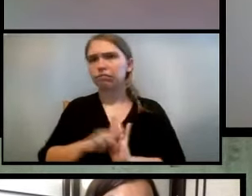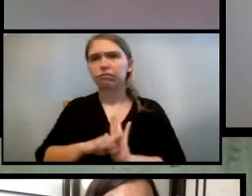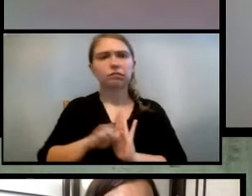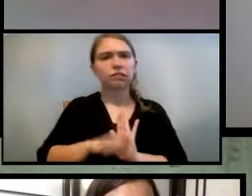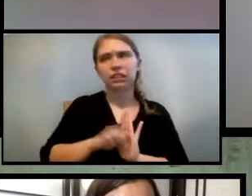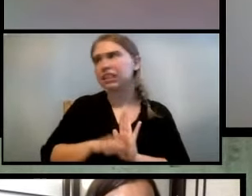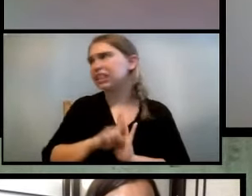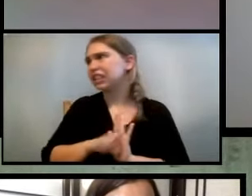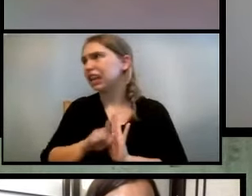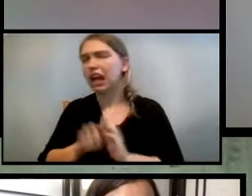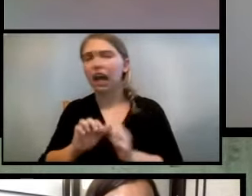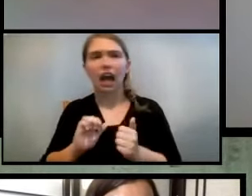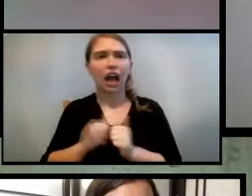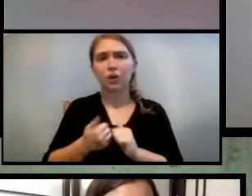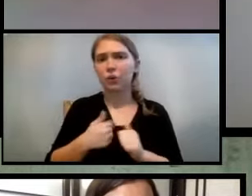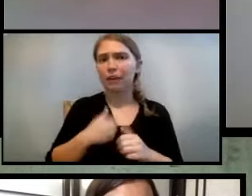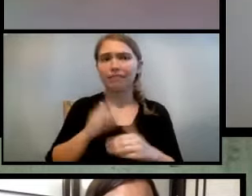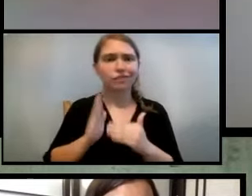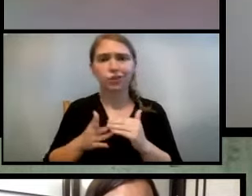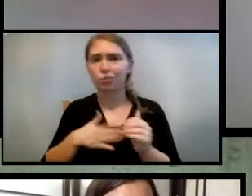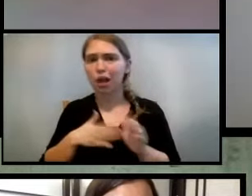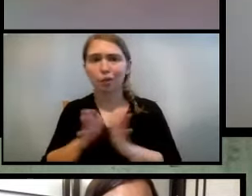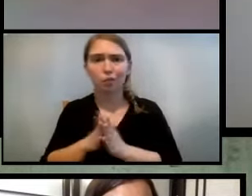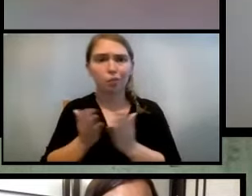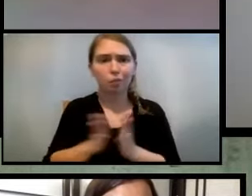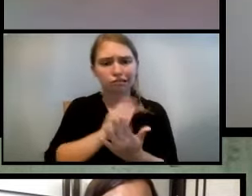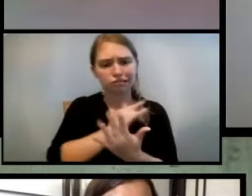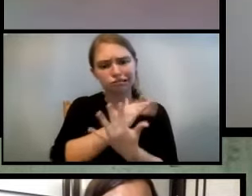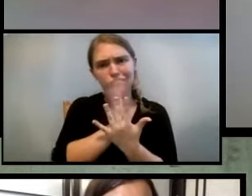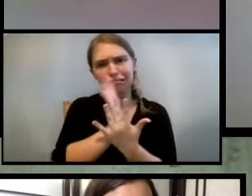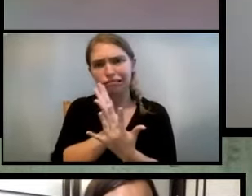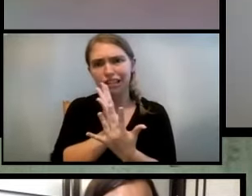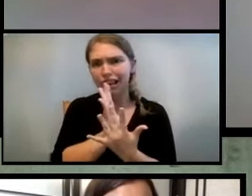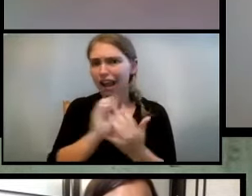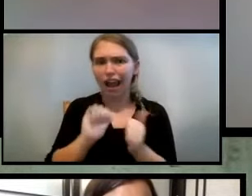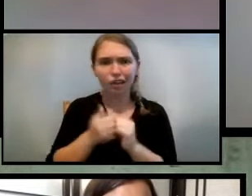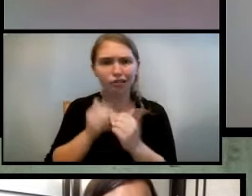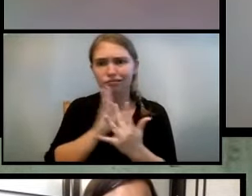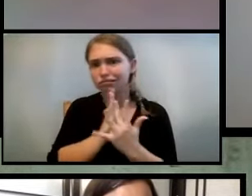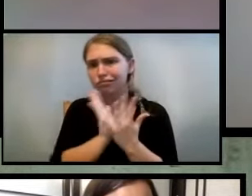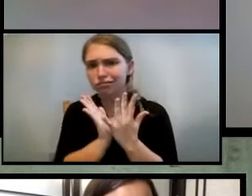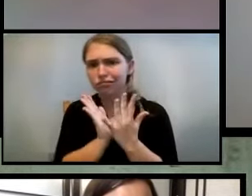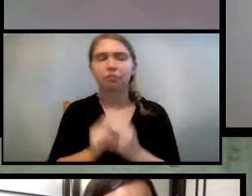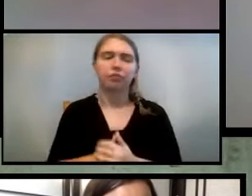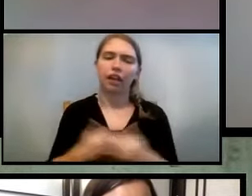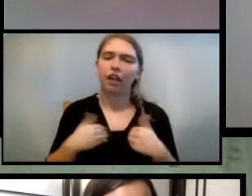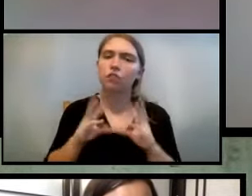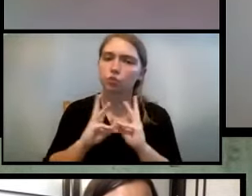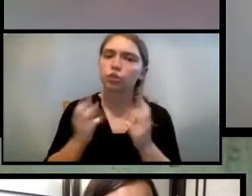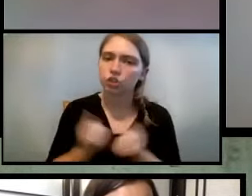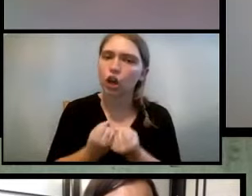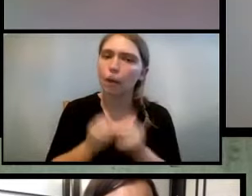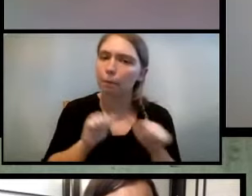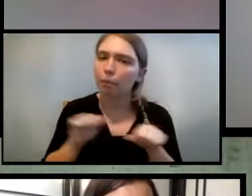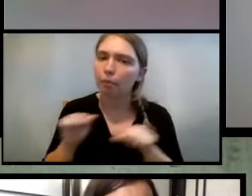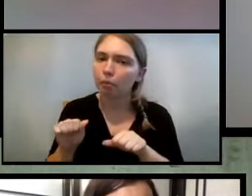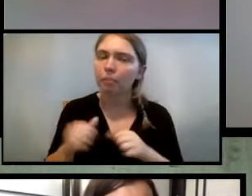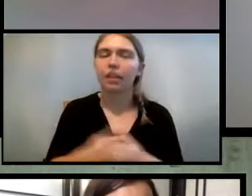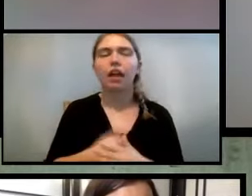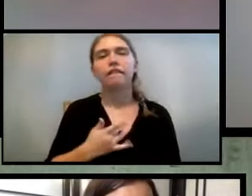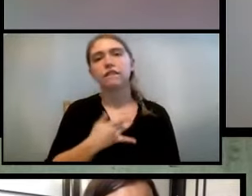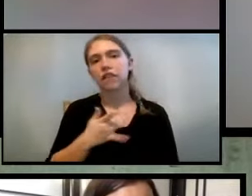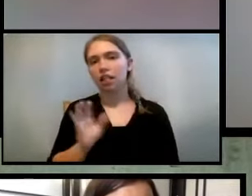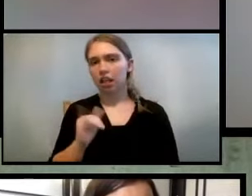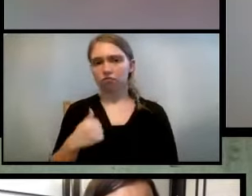going to get through the middle of your book. Well, they probably have a workshop on that. And I just feel like we're really lucky